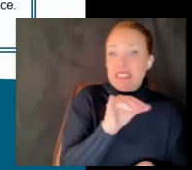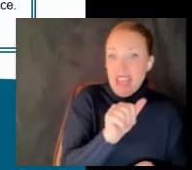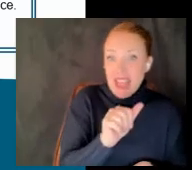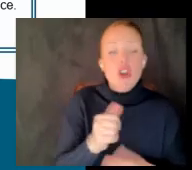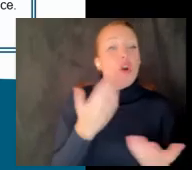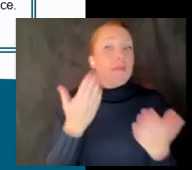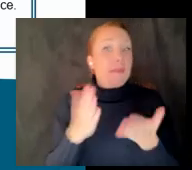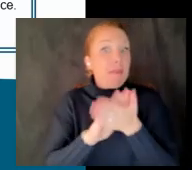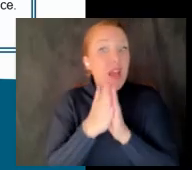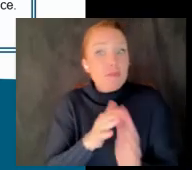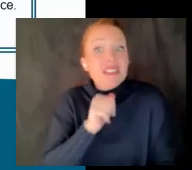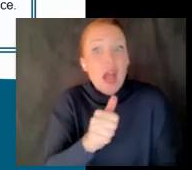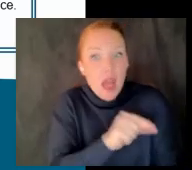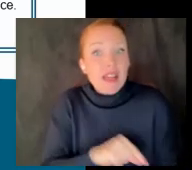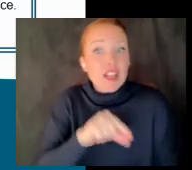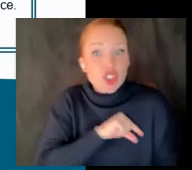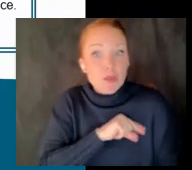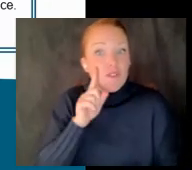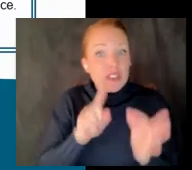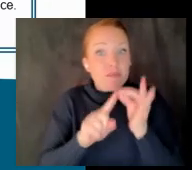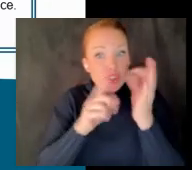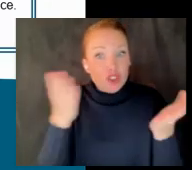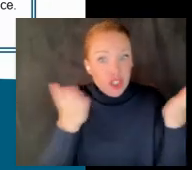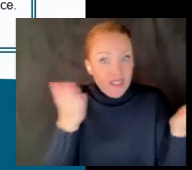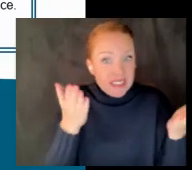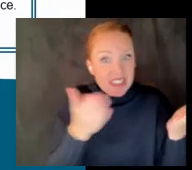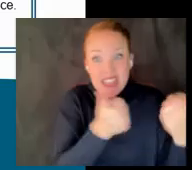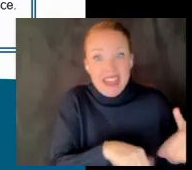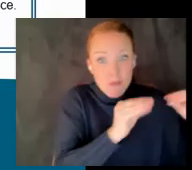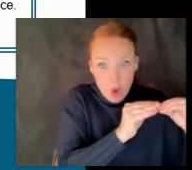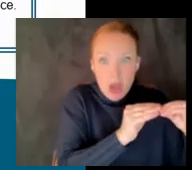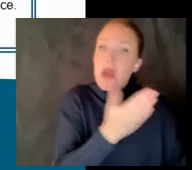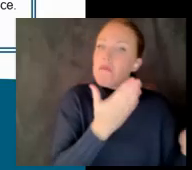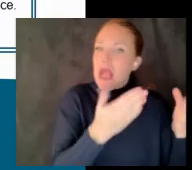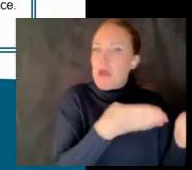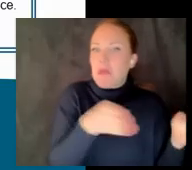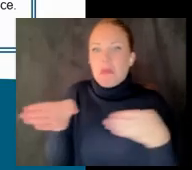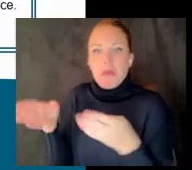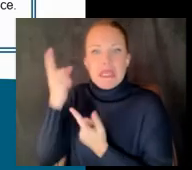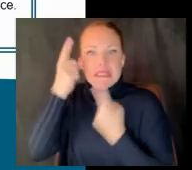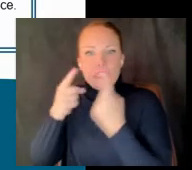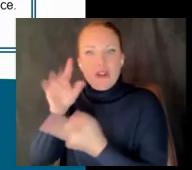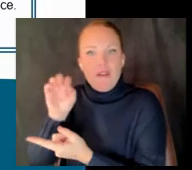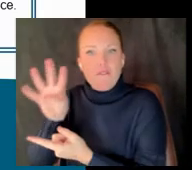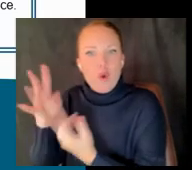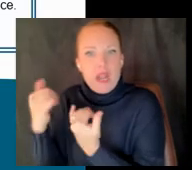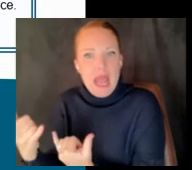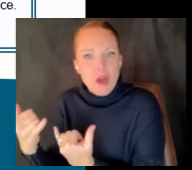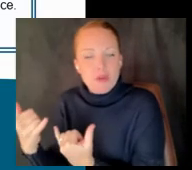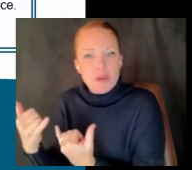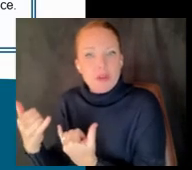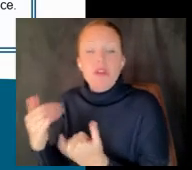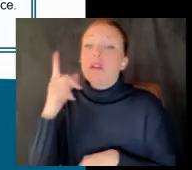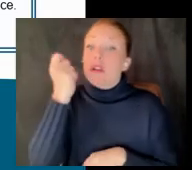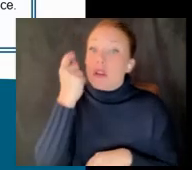education services, the school may need to consider Section 504 qualification. Conversely, if a student who is